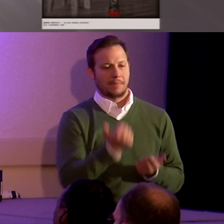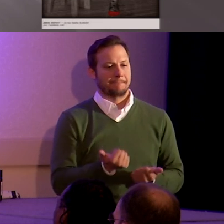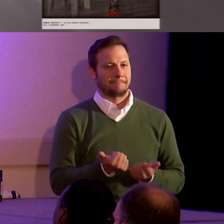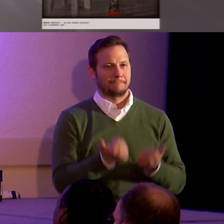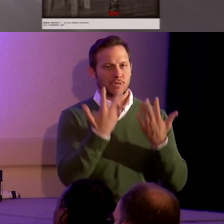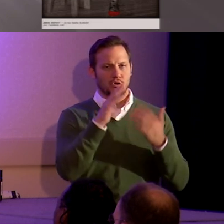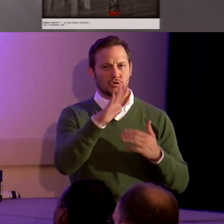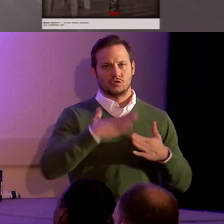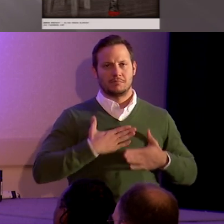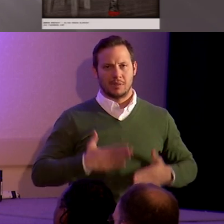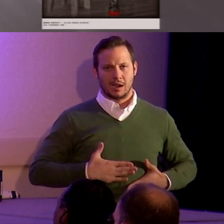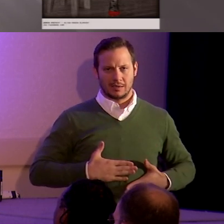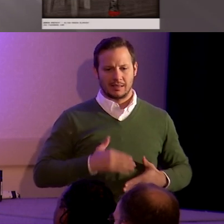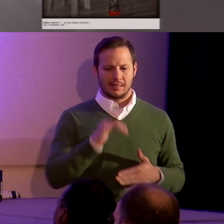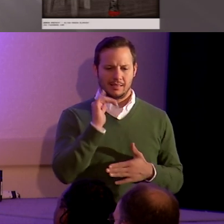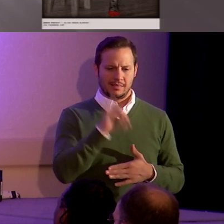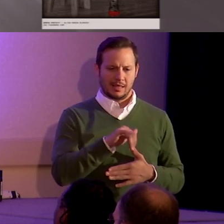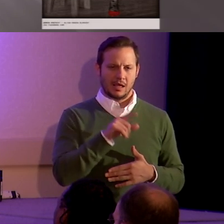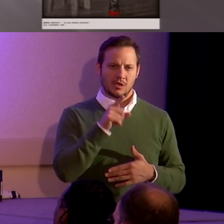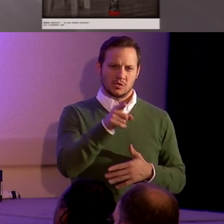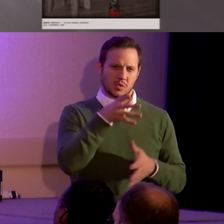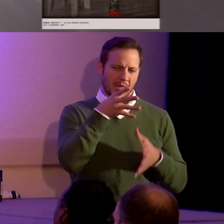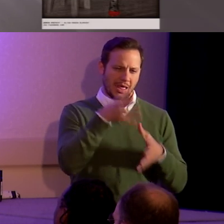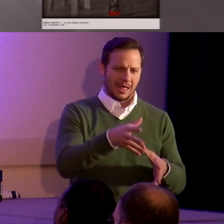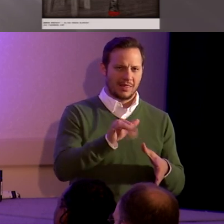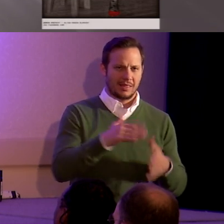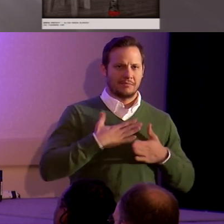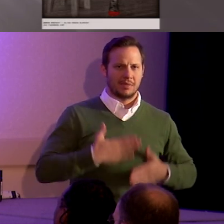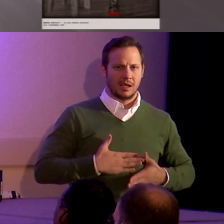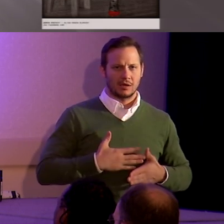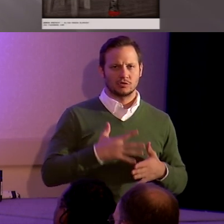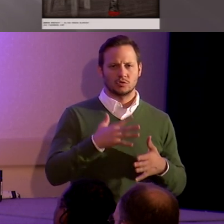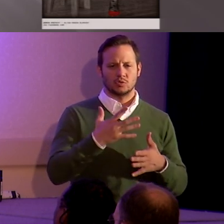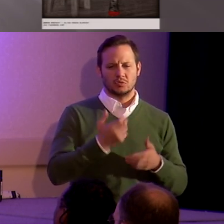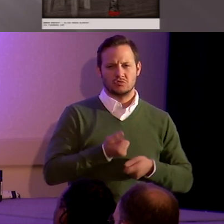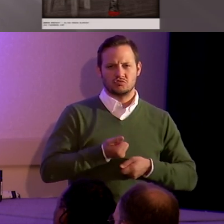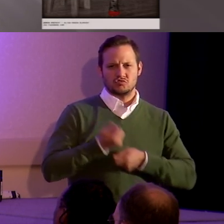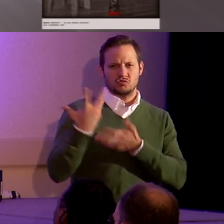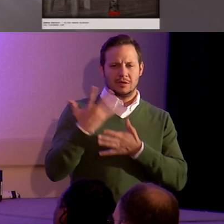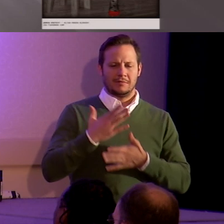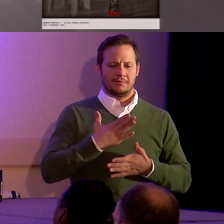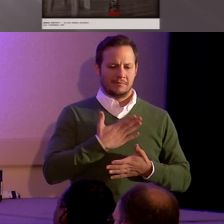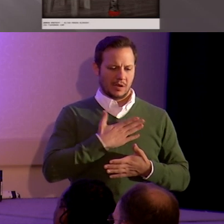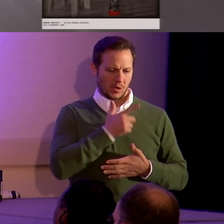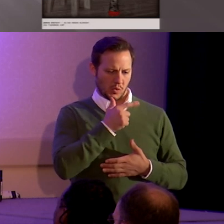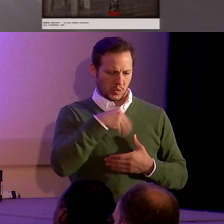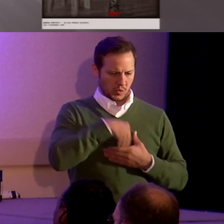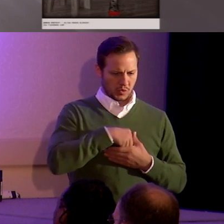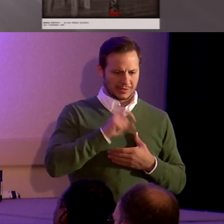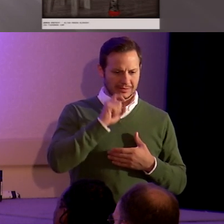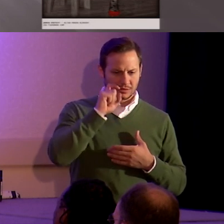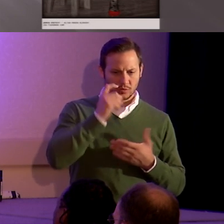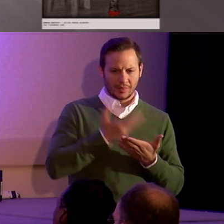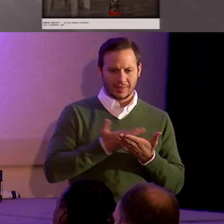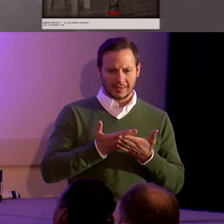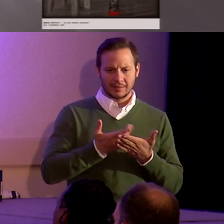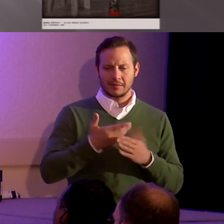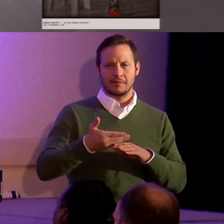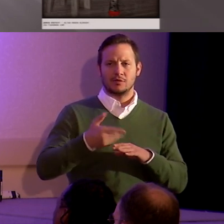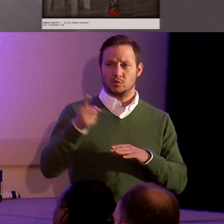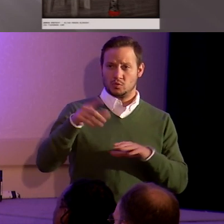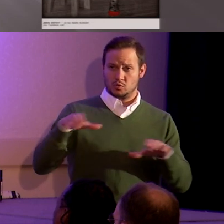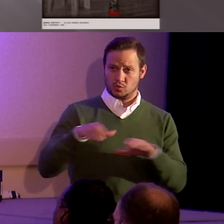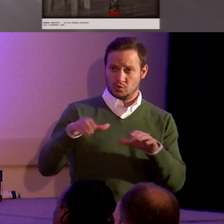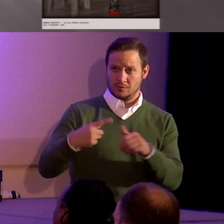your body that you so despise to get rid of your sexual complexes forever before subjecting me to your